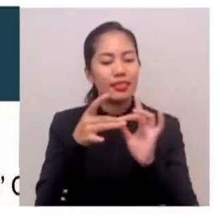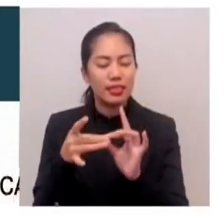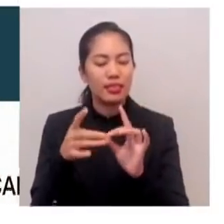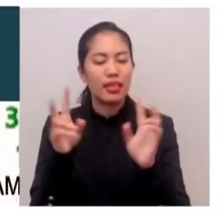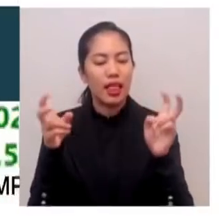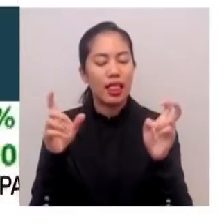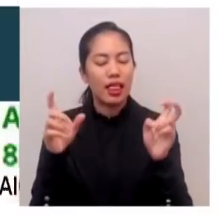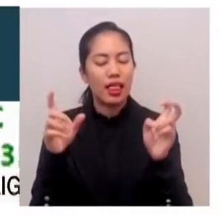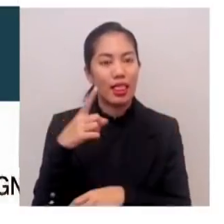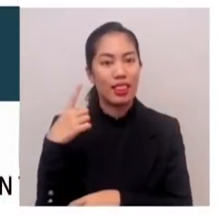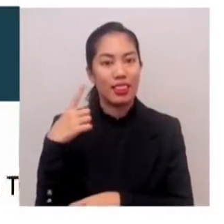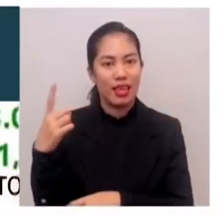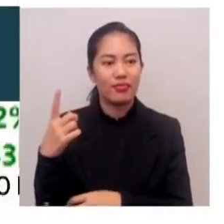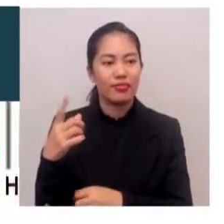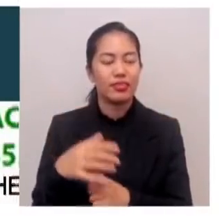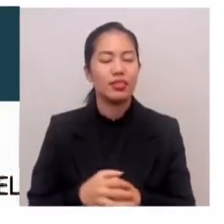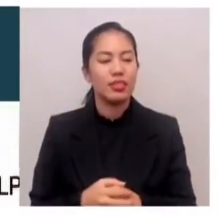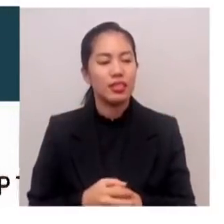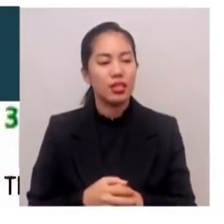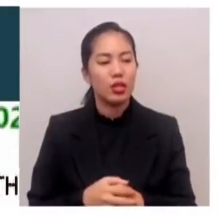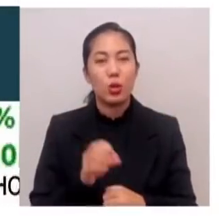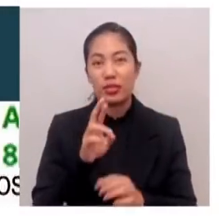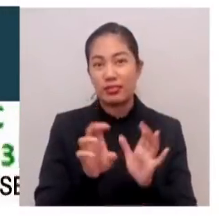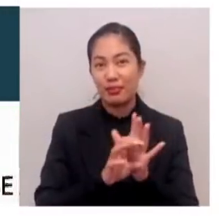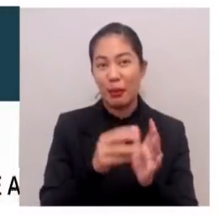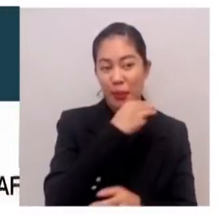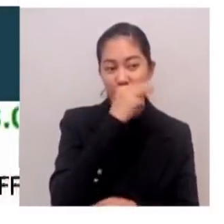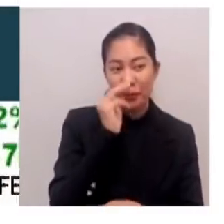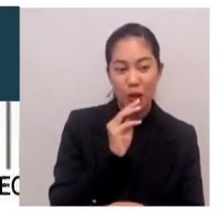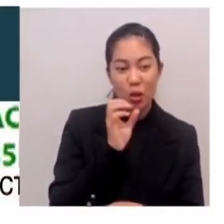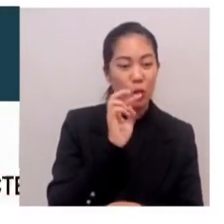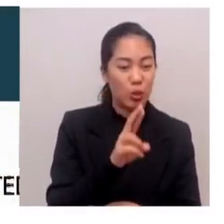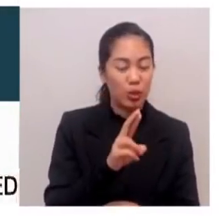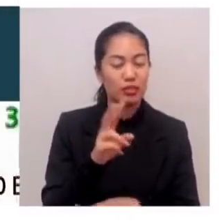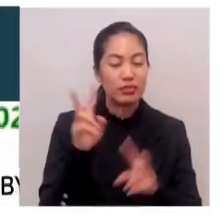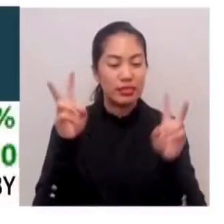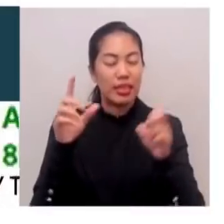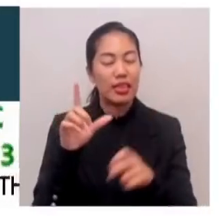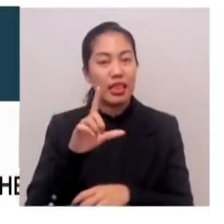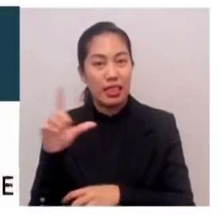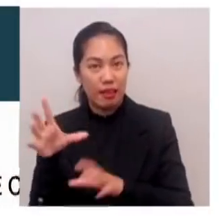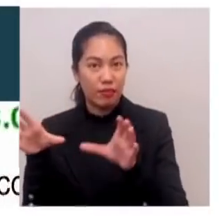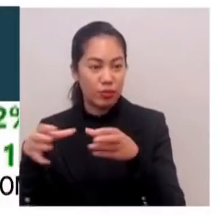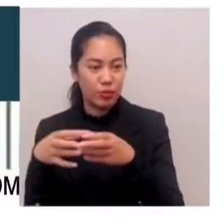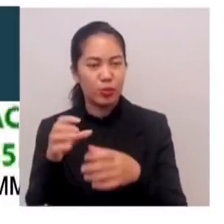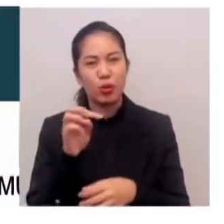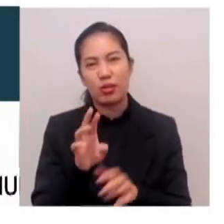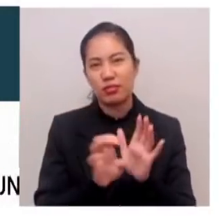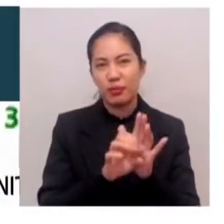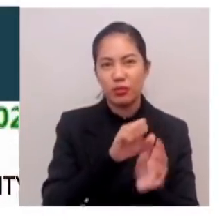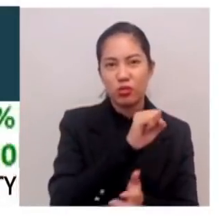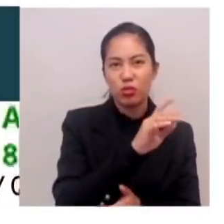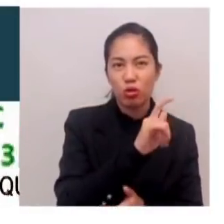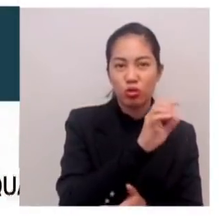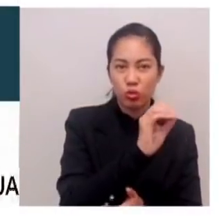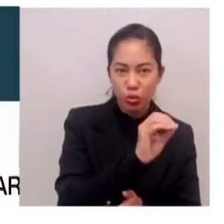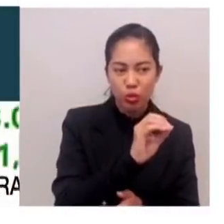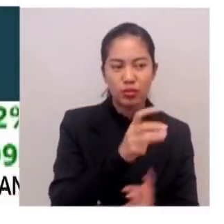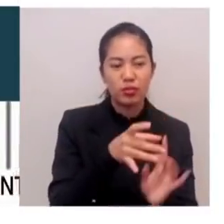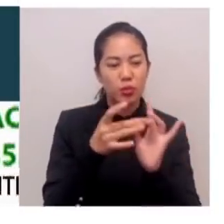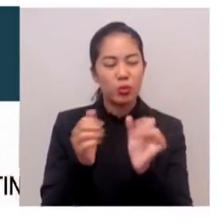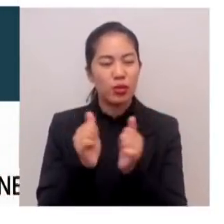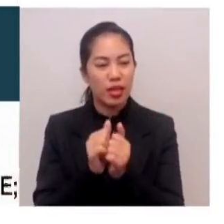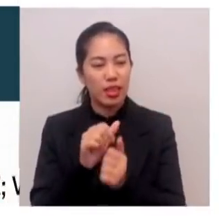for example, the left and Senator Ping Lacson, together with Senate President Vicente Soto III, and even